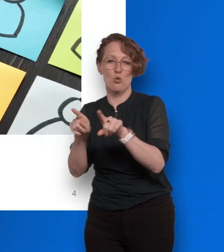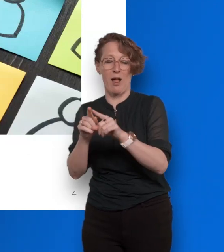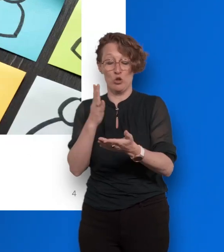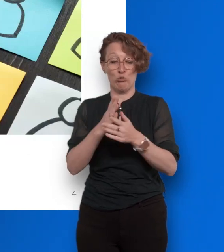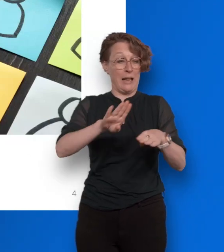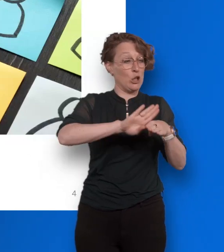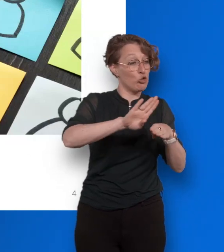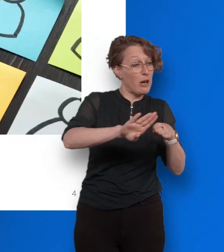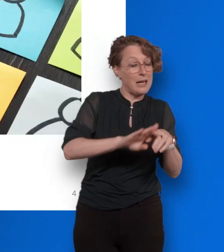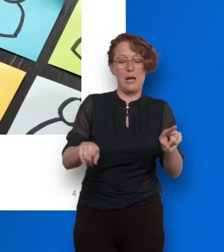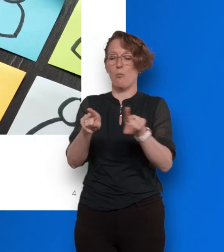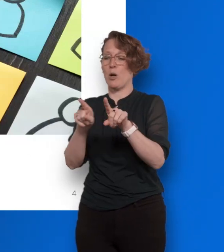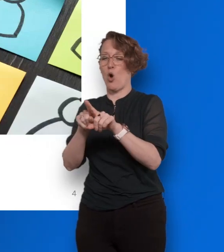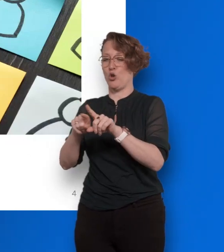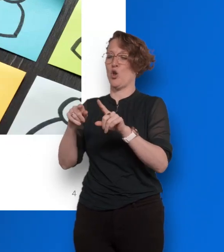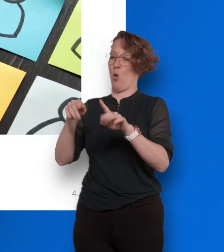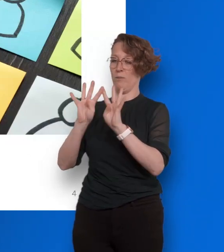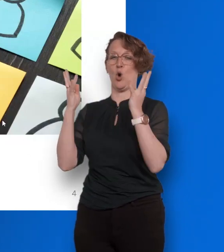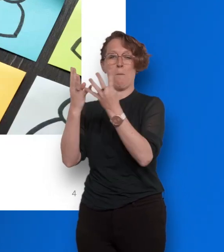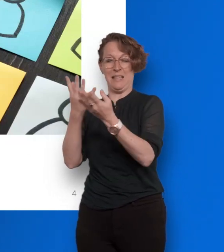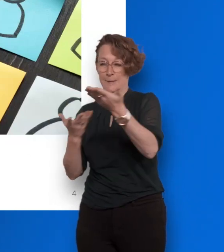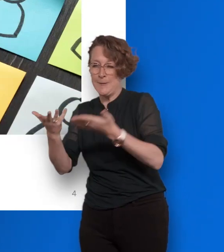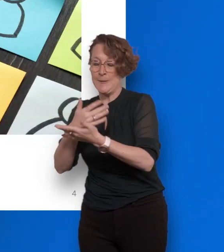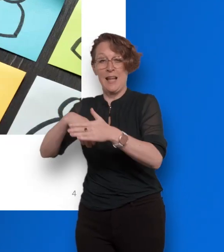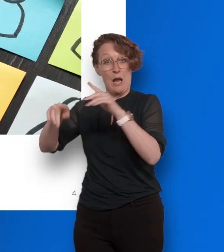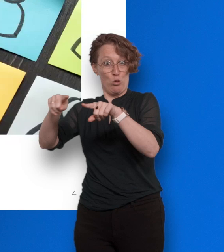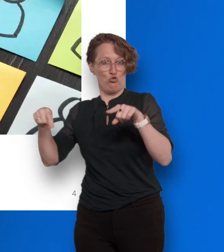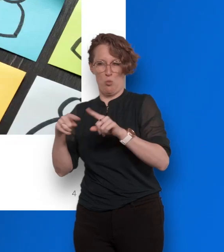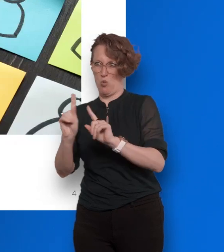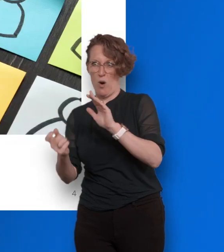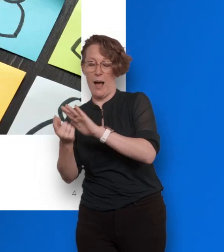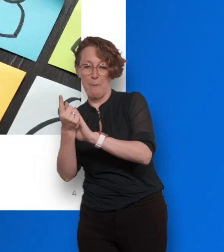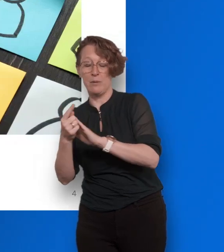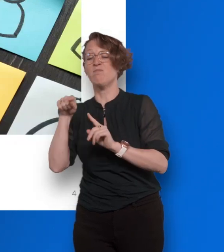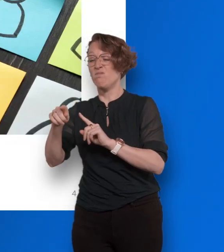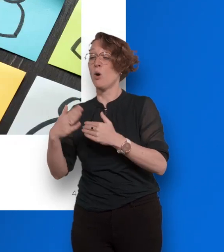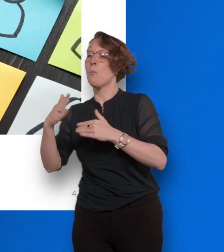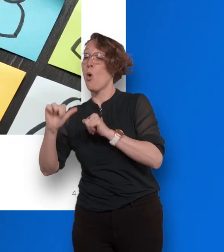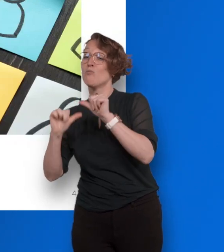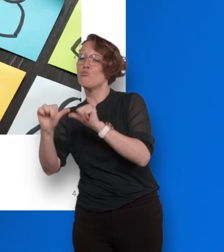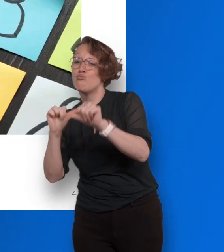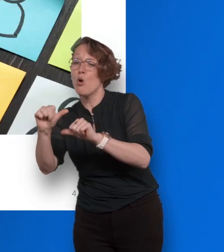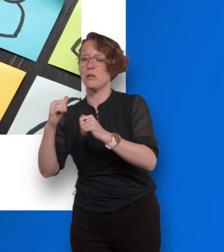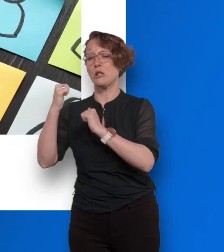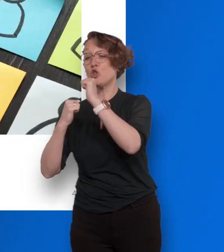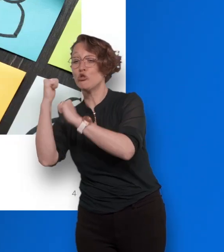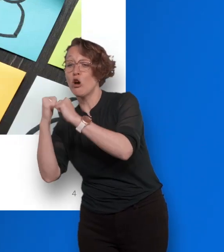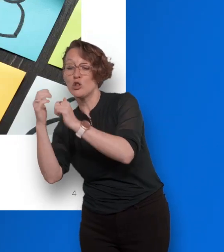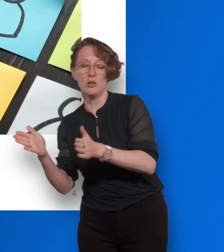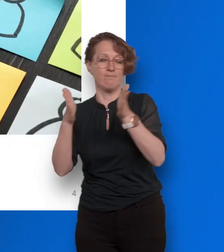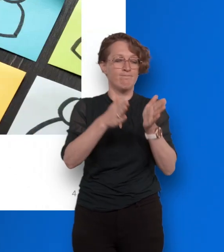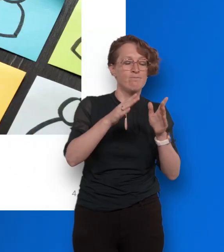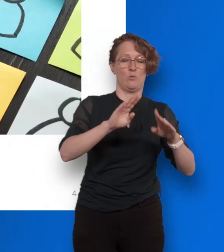training piece, but it's also the dynamics in the room piece as well. And one's sort of more process and structures, and one is